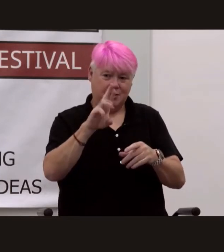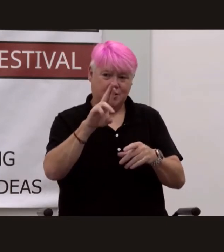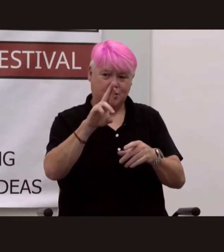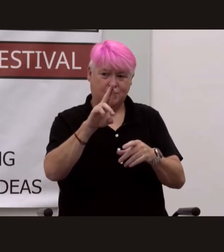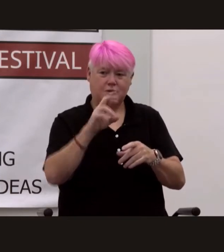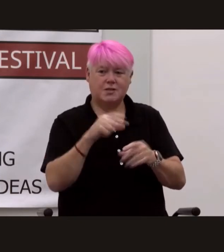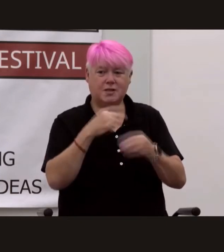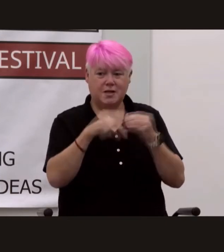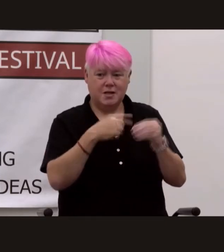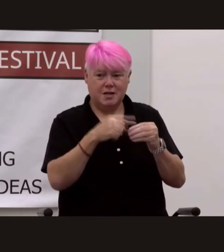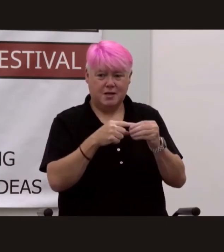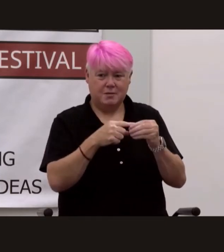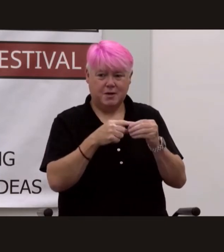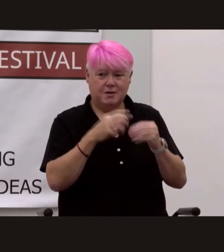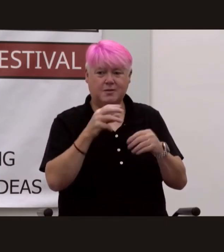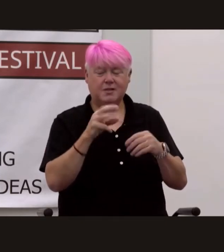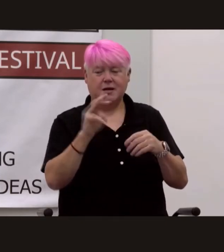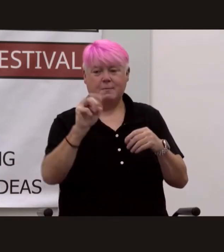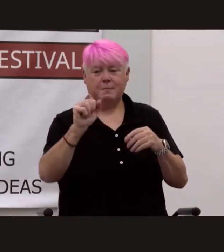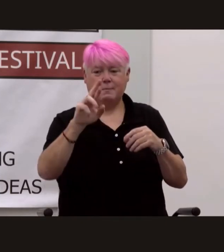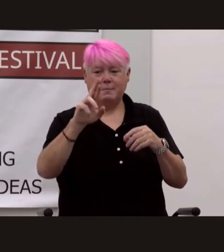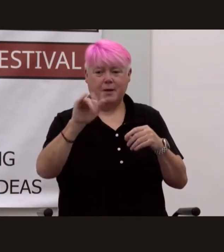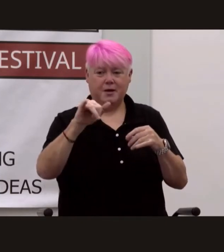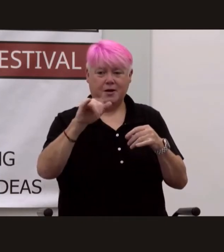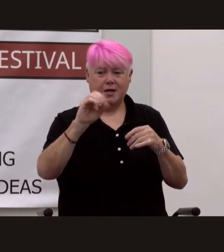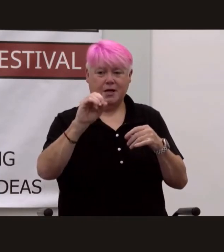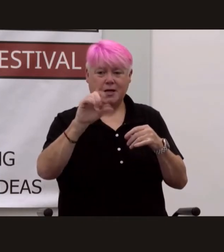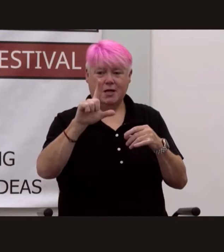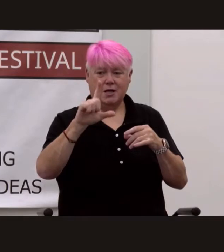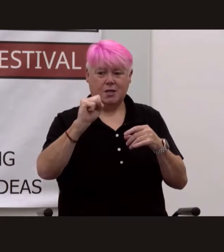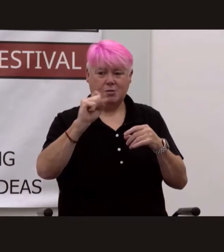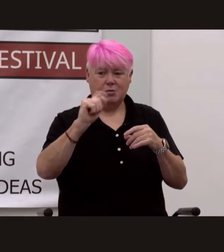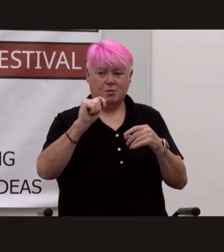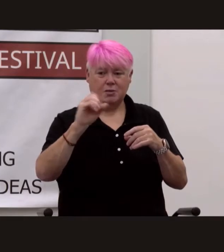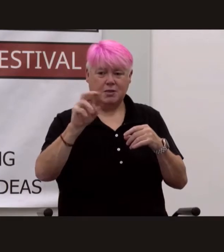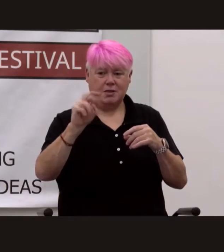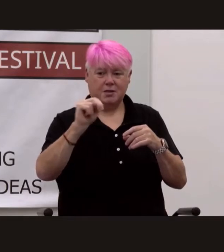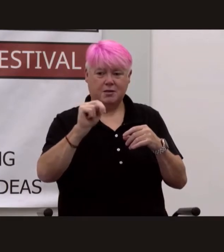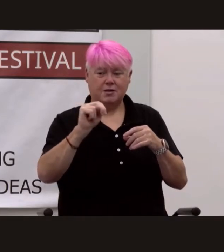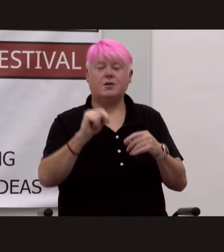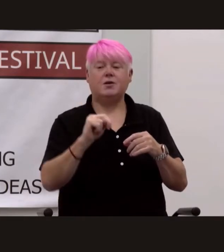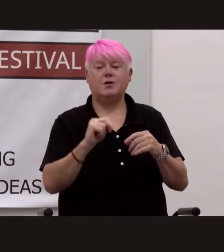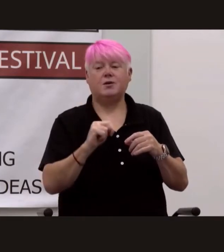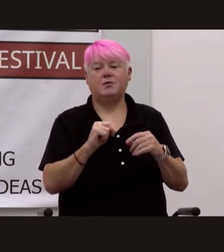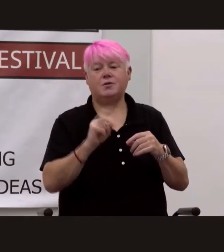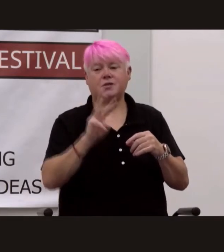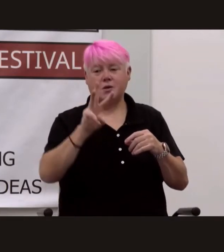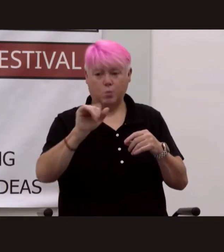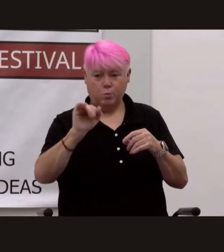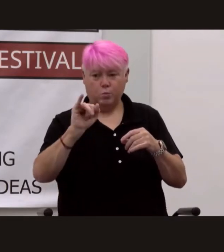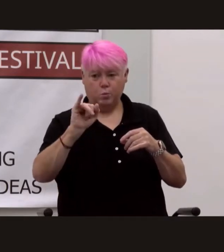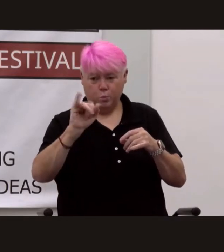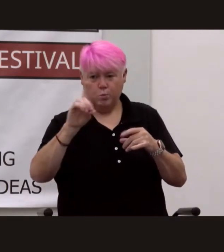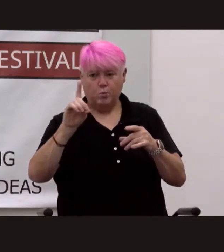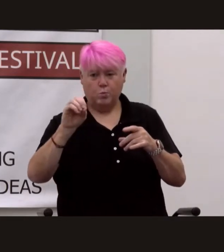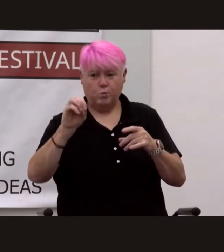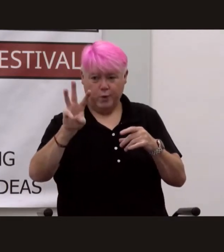Mary Bolton, who I call the widow in my first